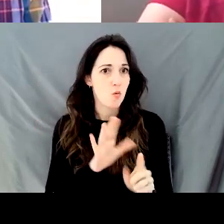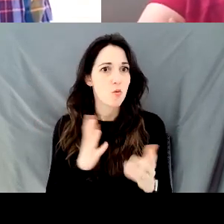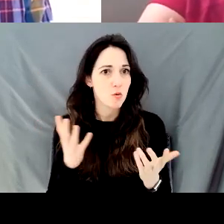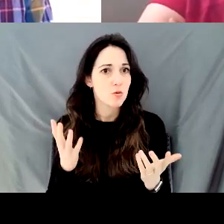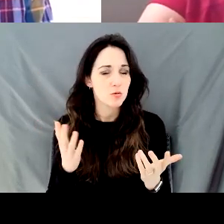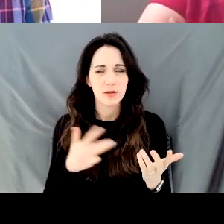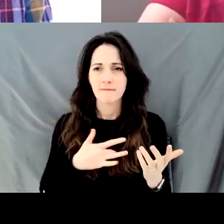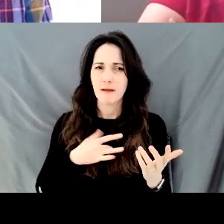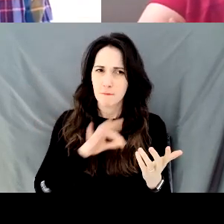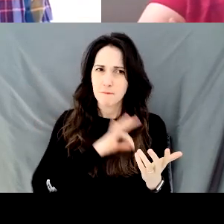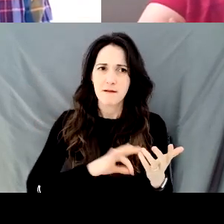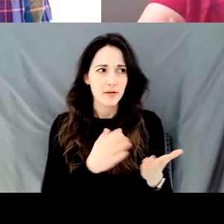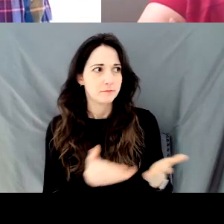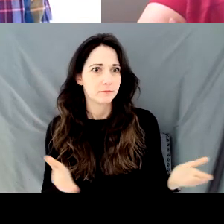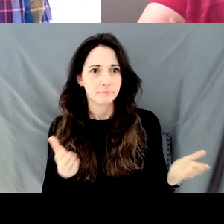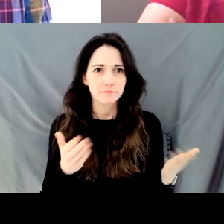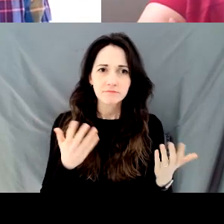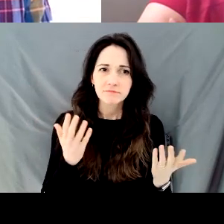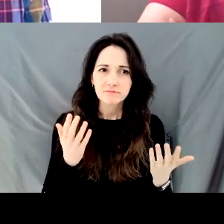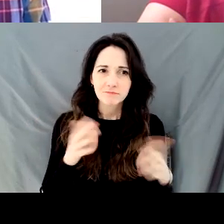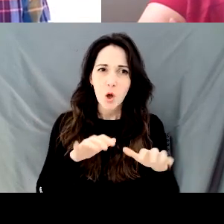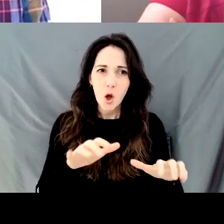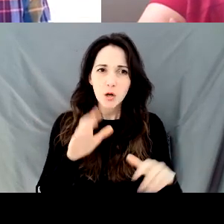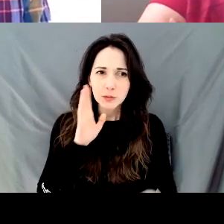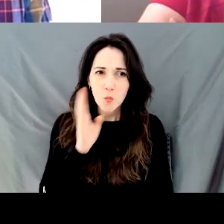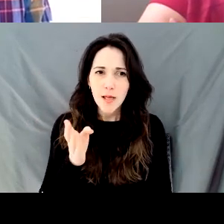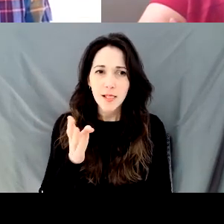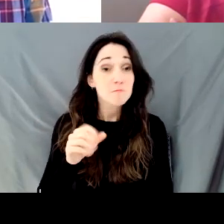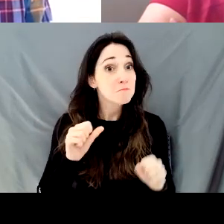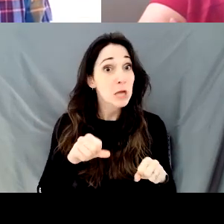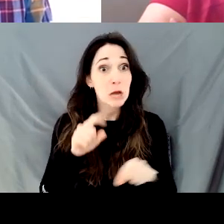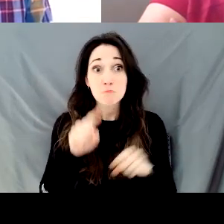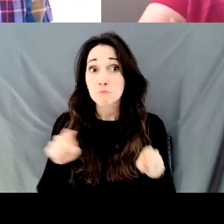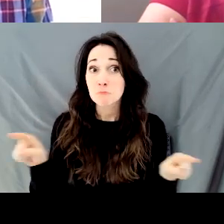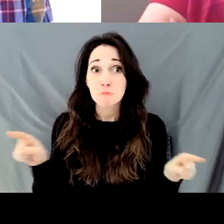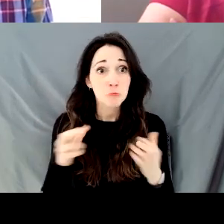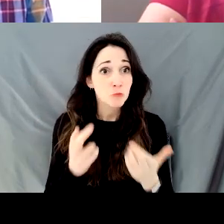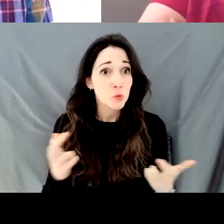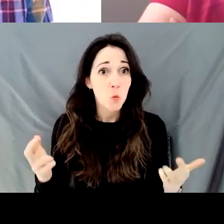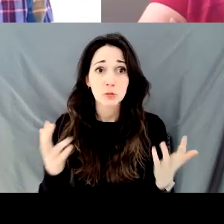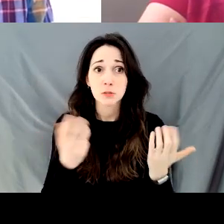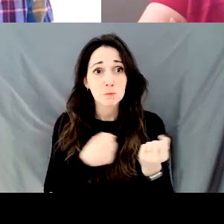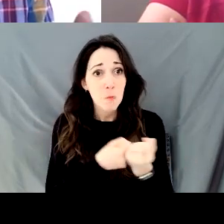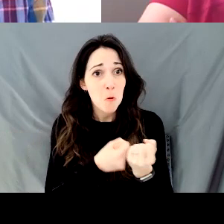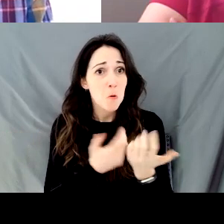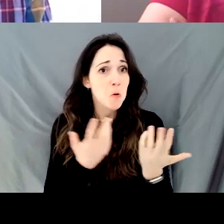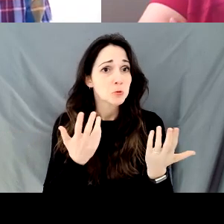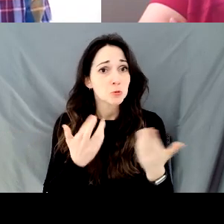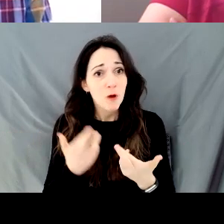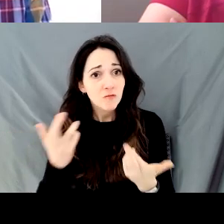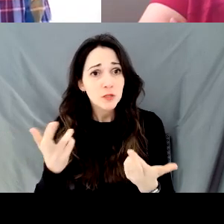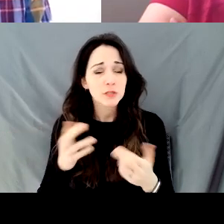useful resources? So those can be YouTube, streaming shows,